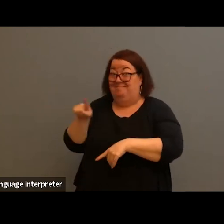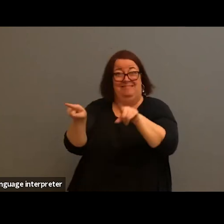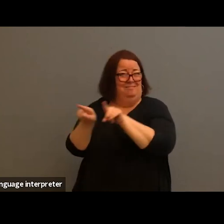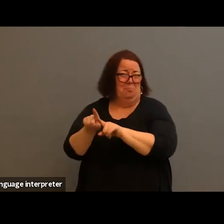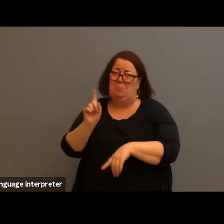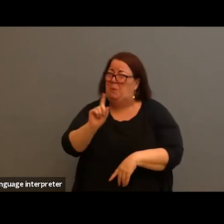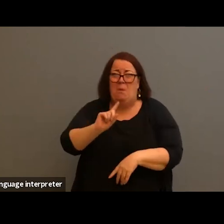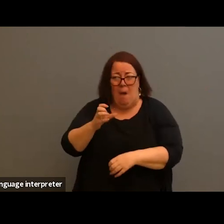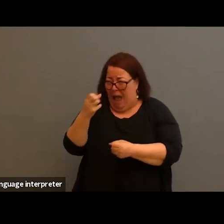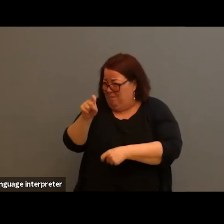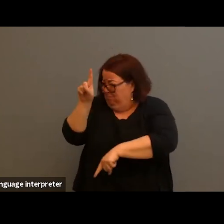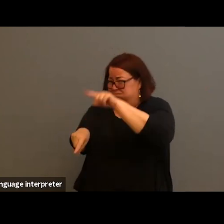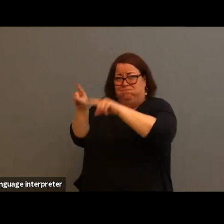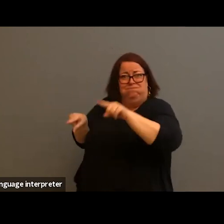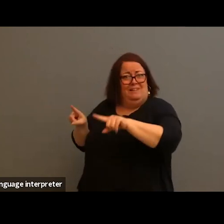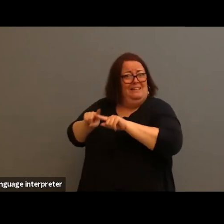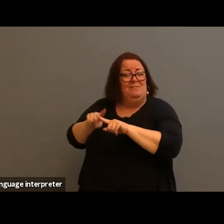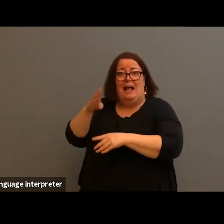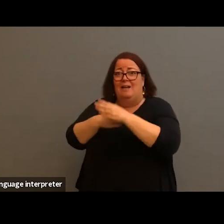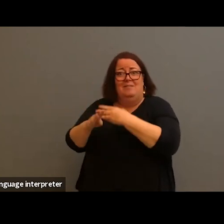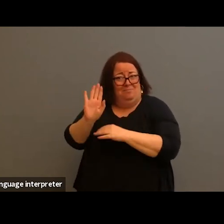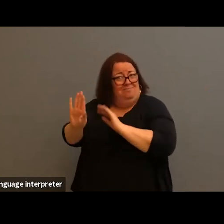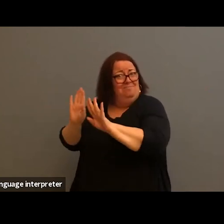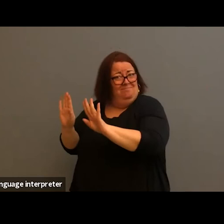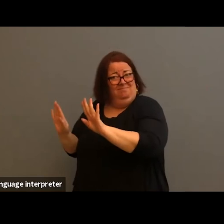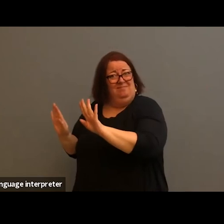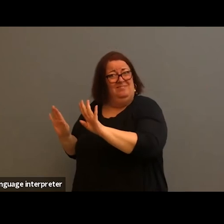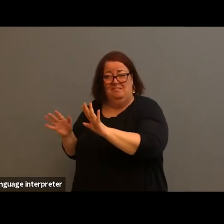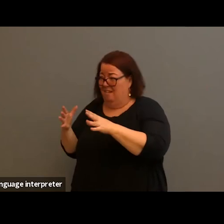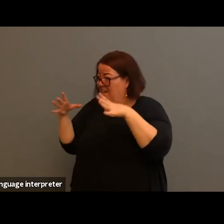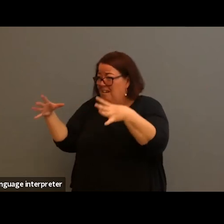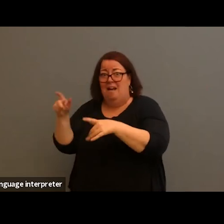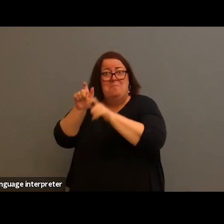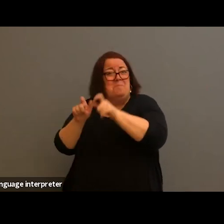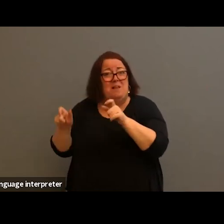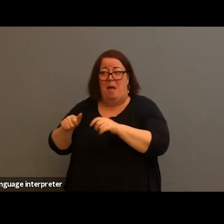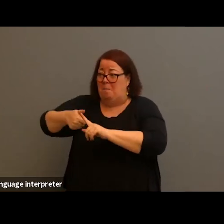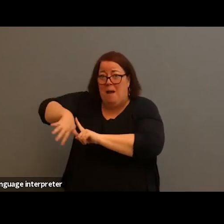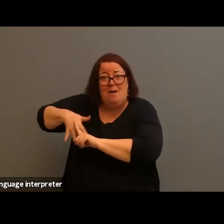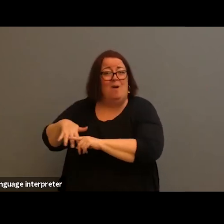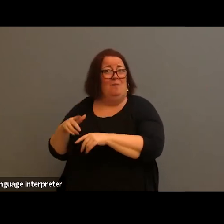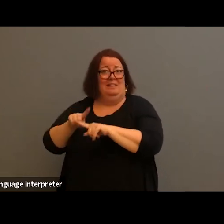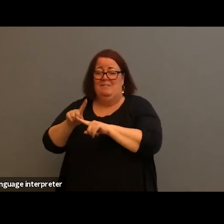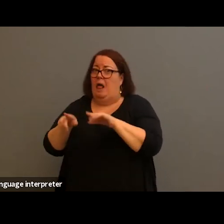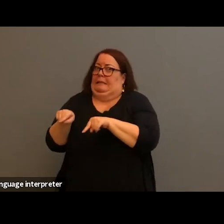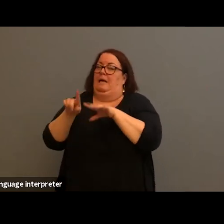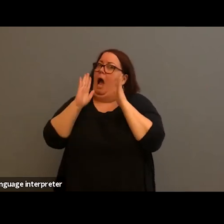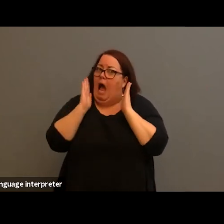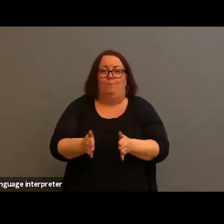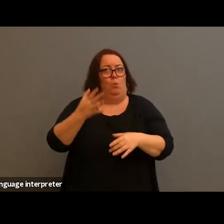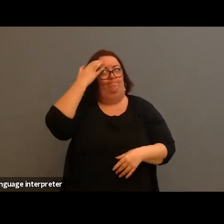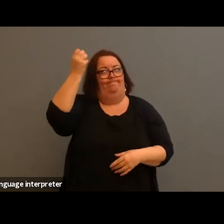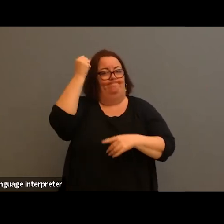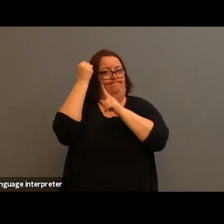multiple identities, which is also very important to bring into the picture, and also issues